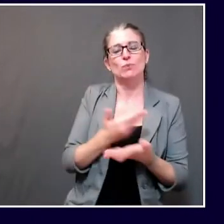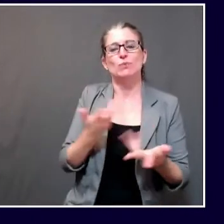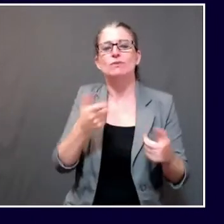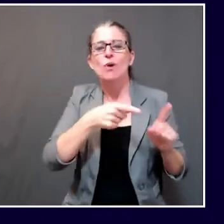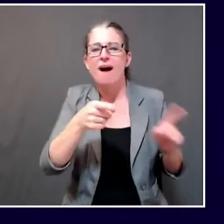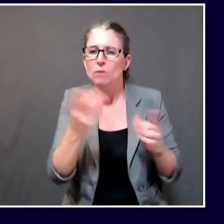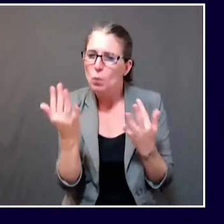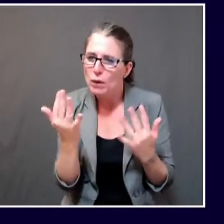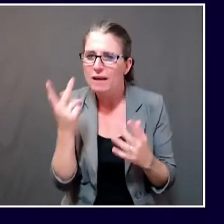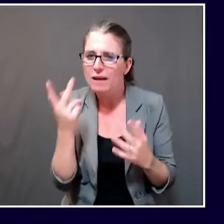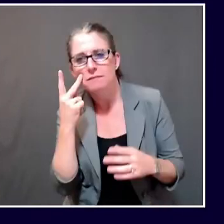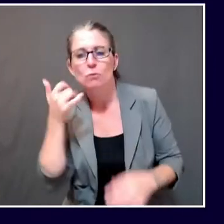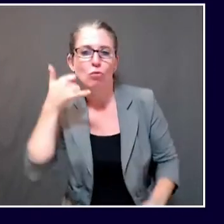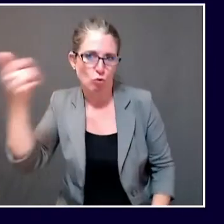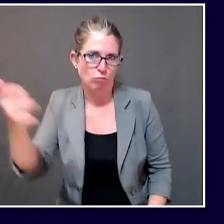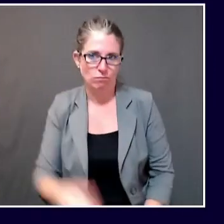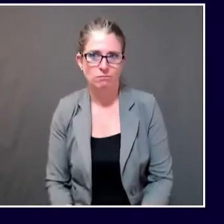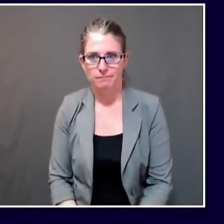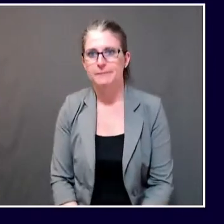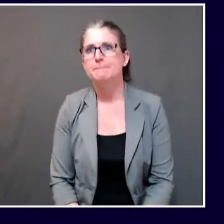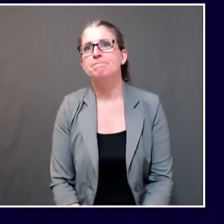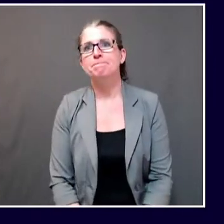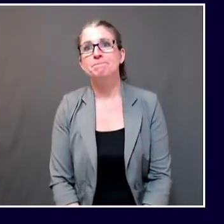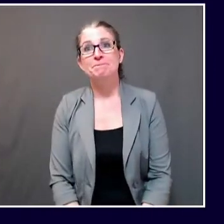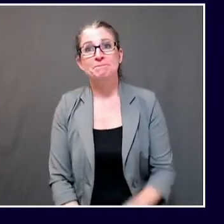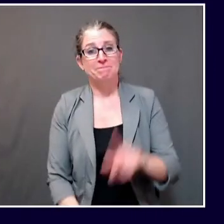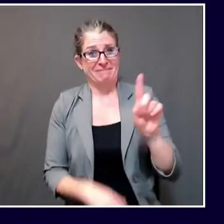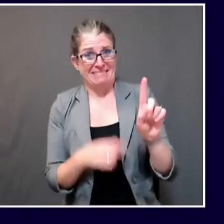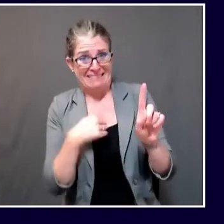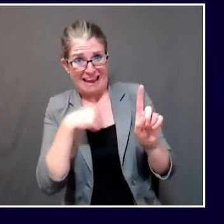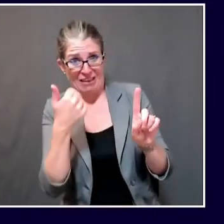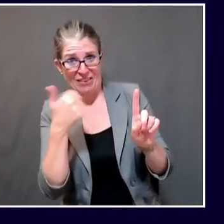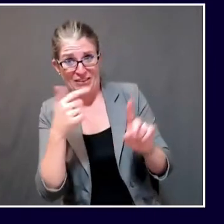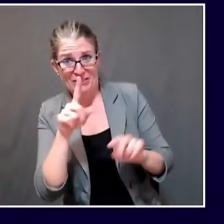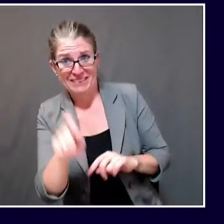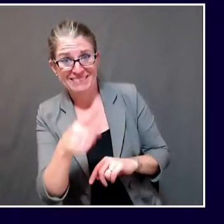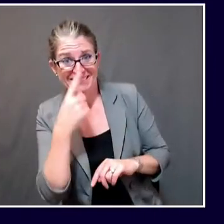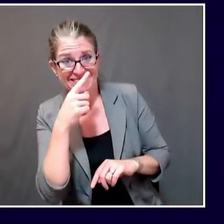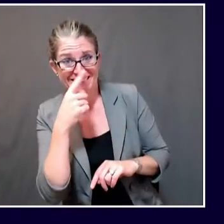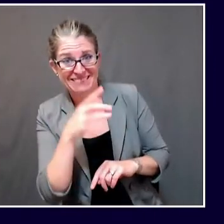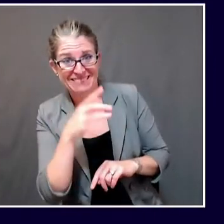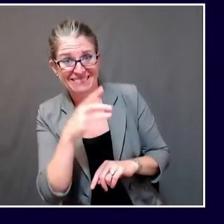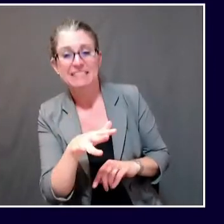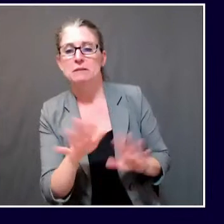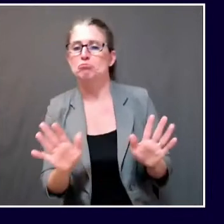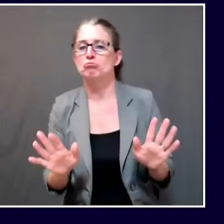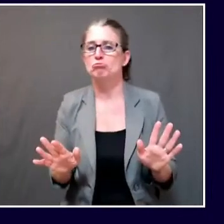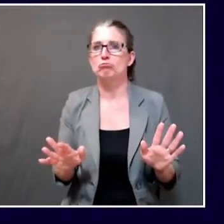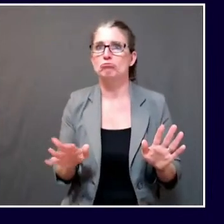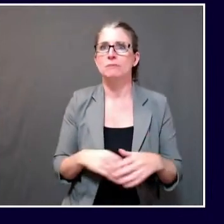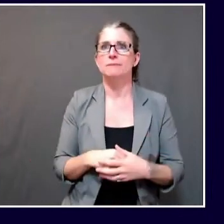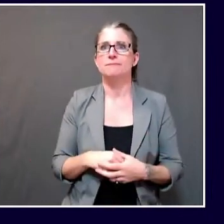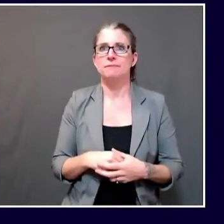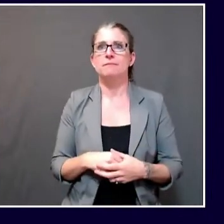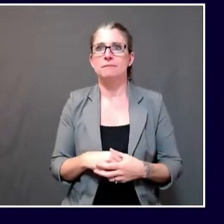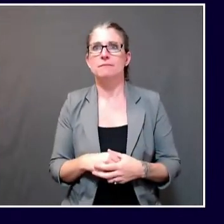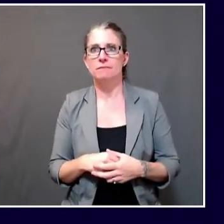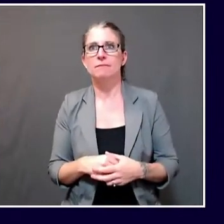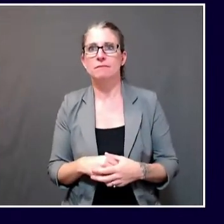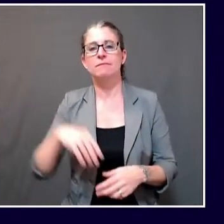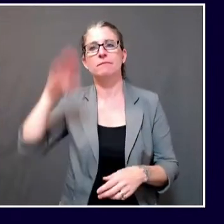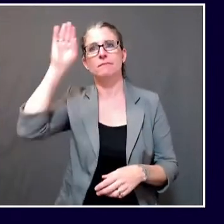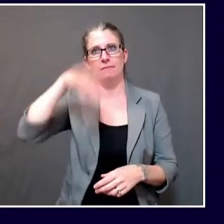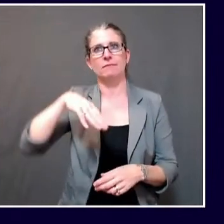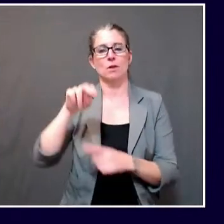may carry on with the couple of questions I had prepared. It's not election day just quite yet. Side note, make a plan to